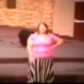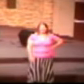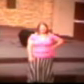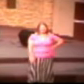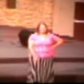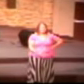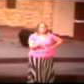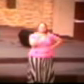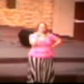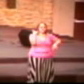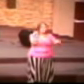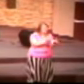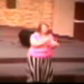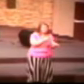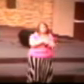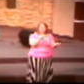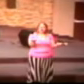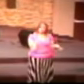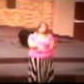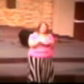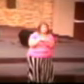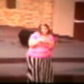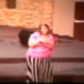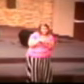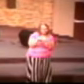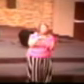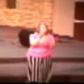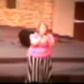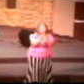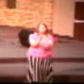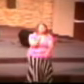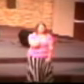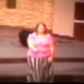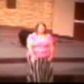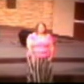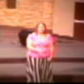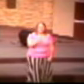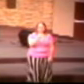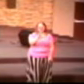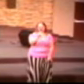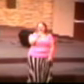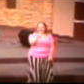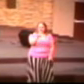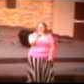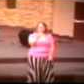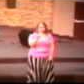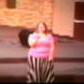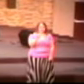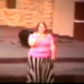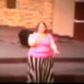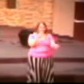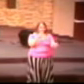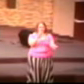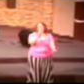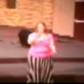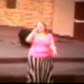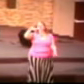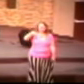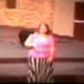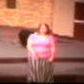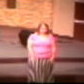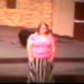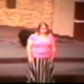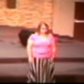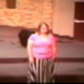Because every time I'm at a wedding, even at funerals, and you say Aggies, you hear what? Thank you.